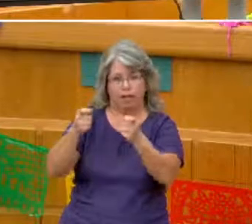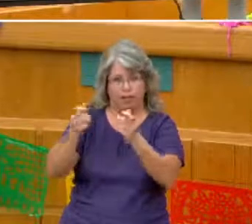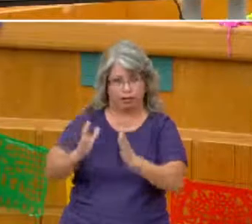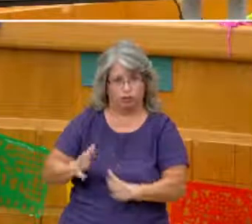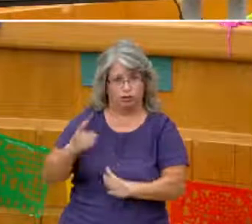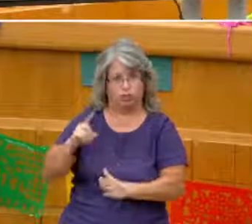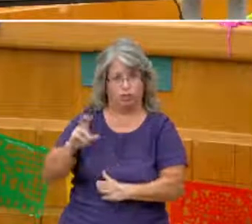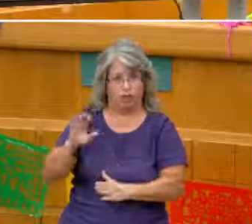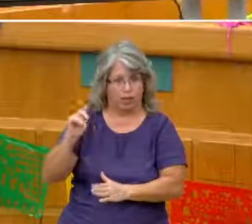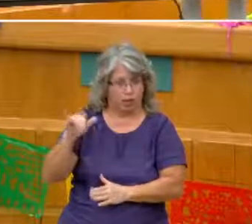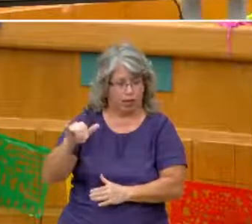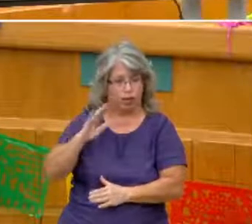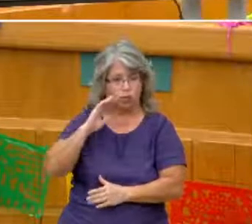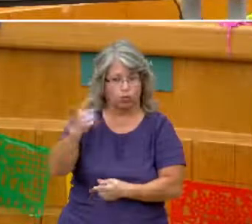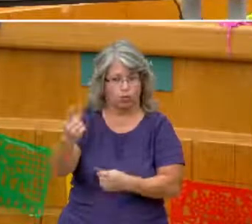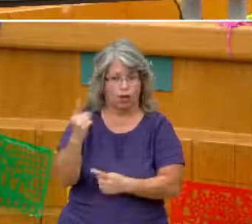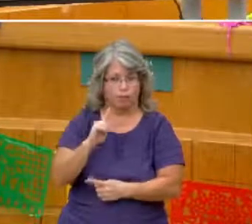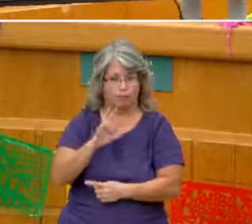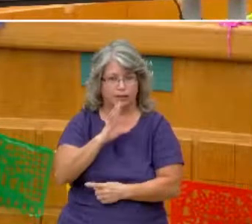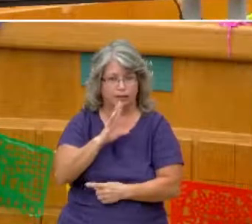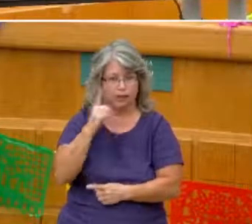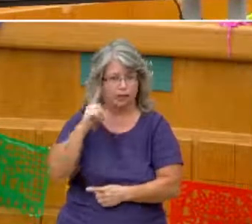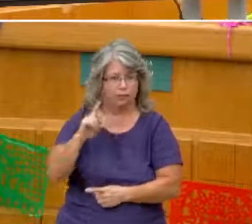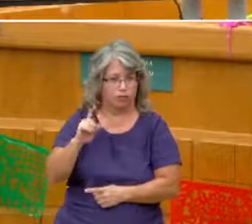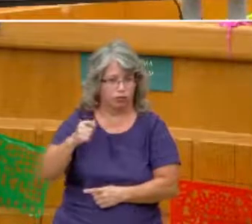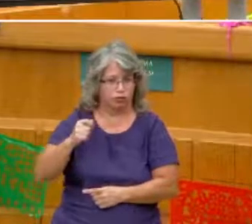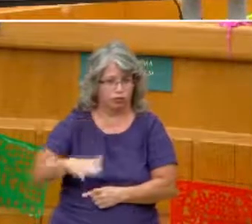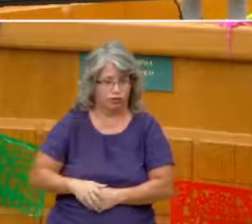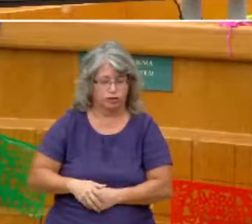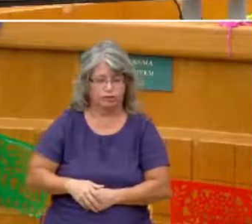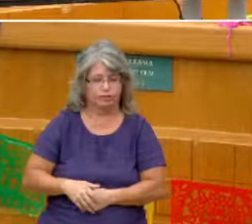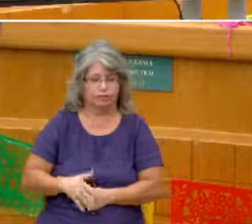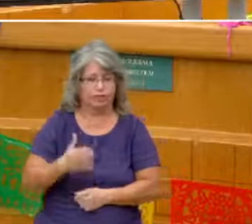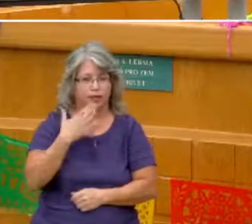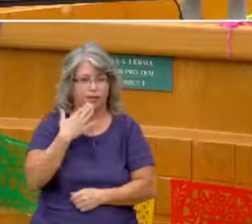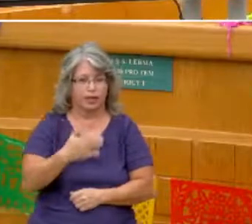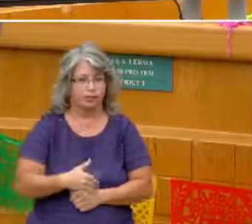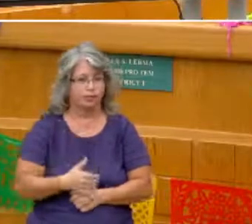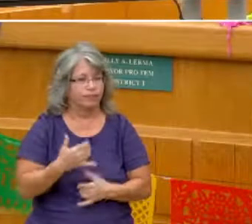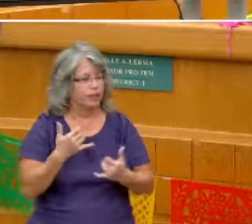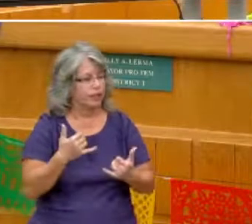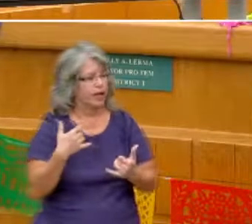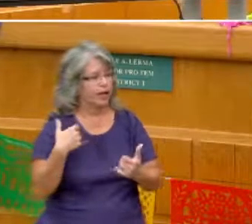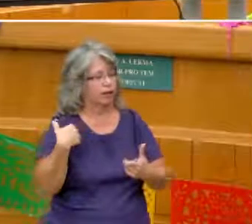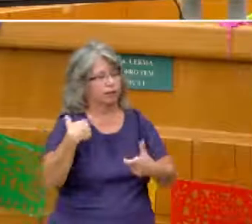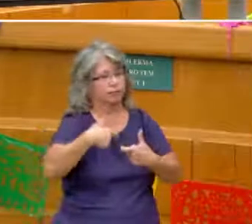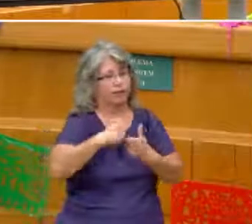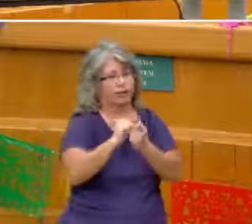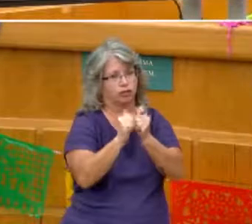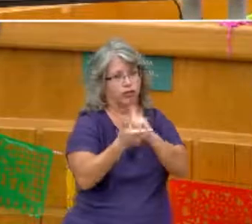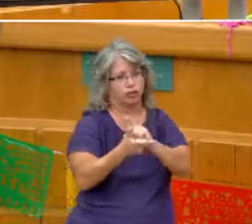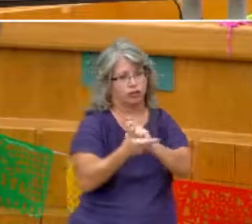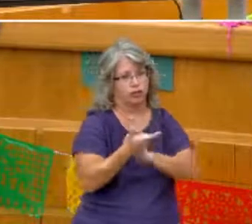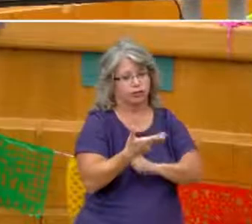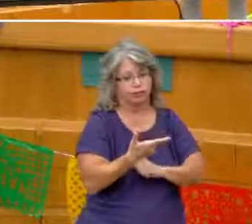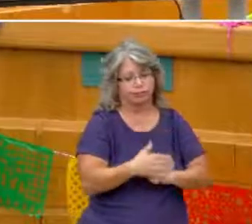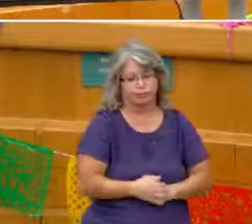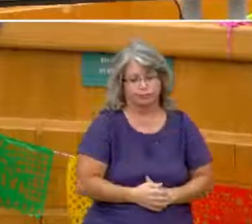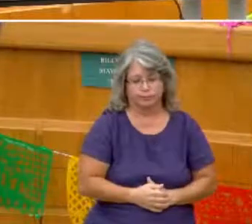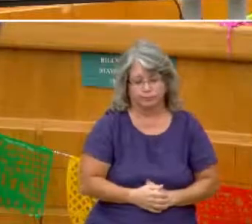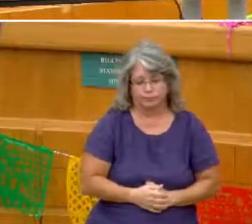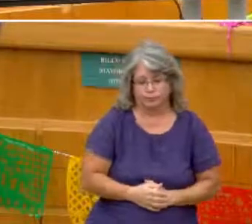you. El número de casos de COVID en el verano parece estar disminuyendo. Las tasas de vacunación están aumentando lentamente